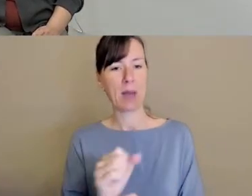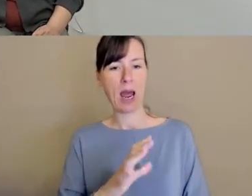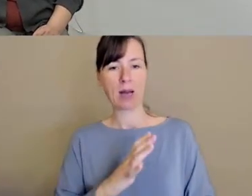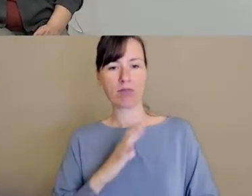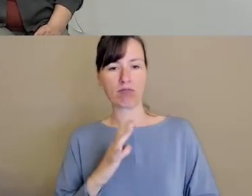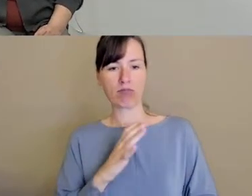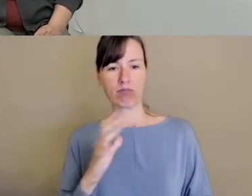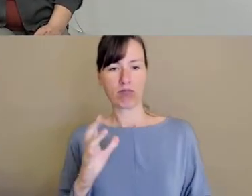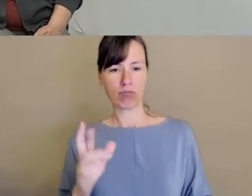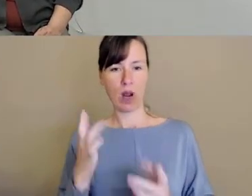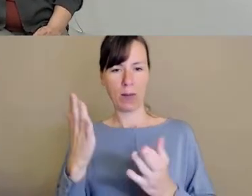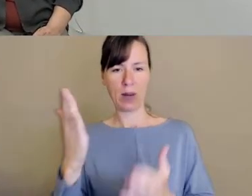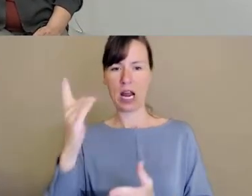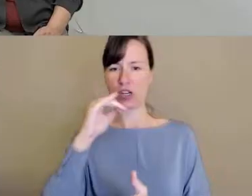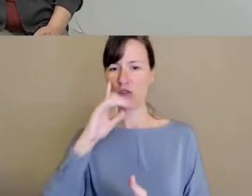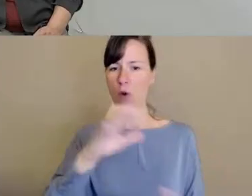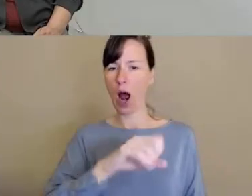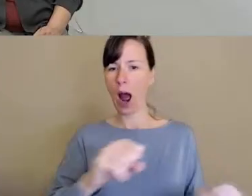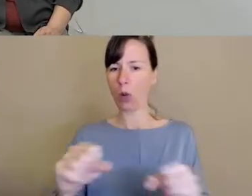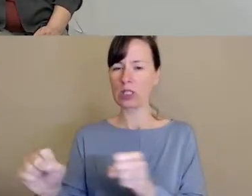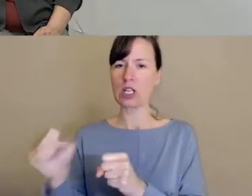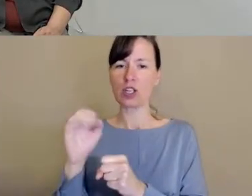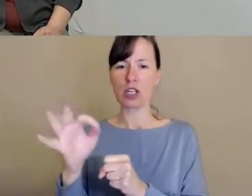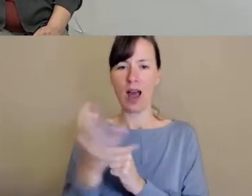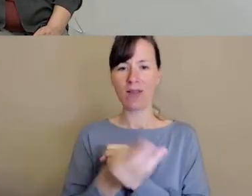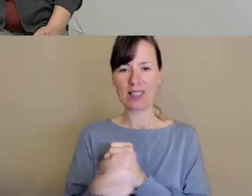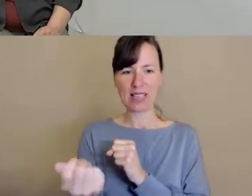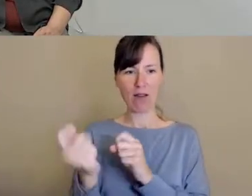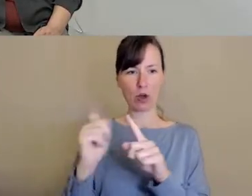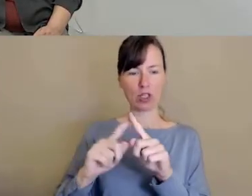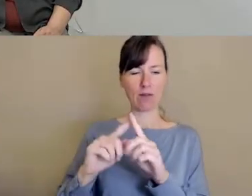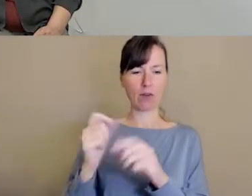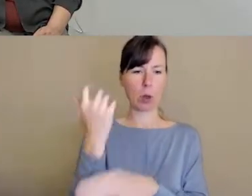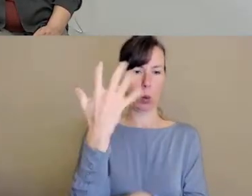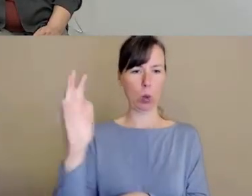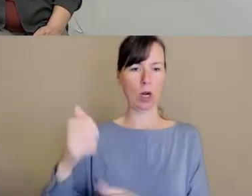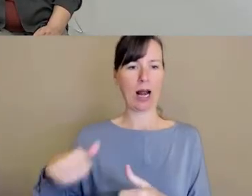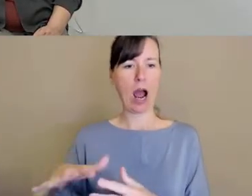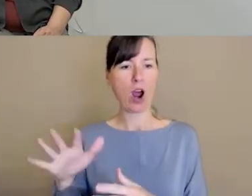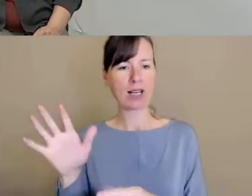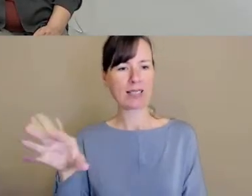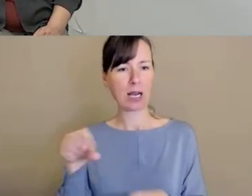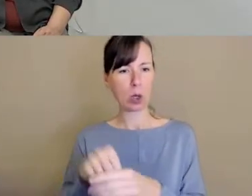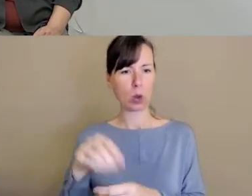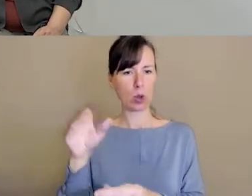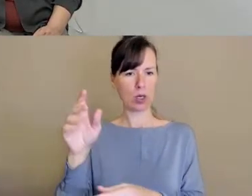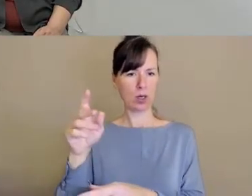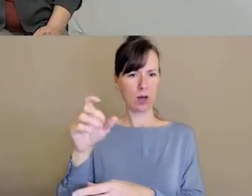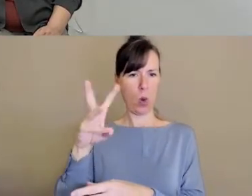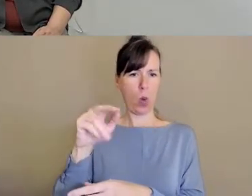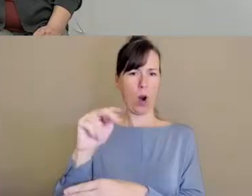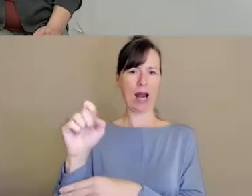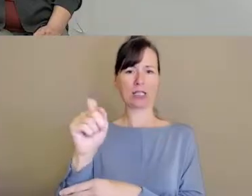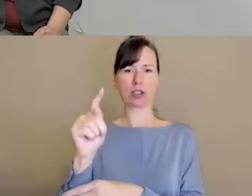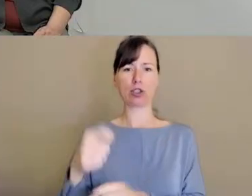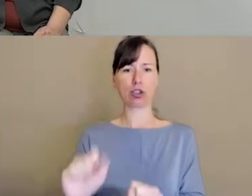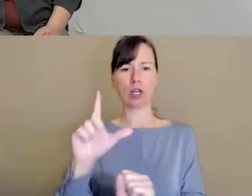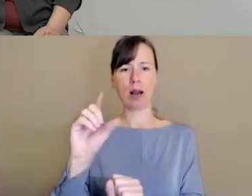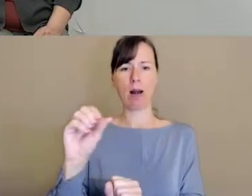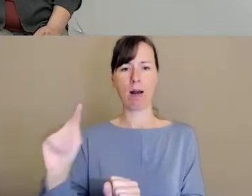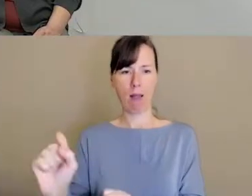Trail. Woodworth Trail and its wooded environs connect 3 of our parks and provide opportunities